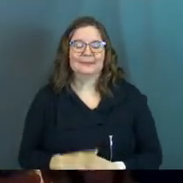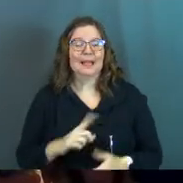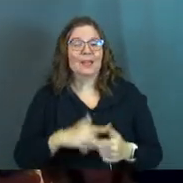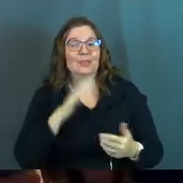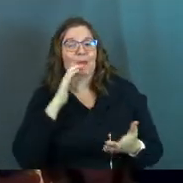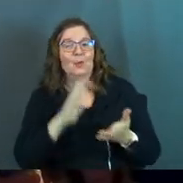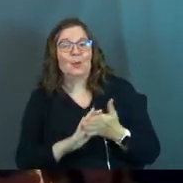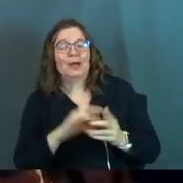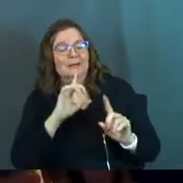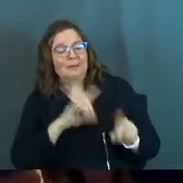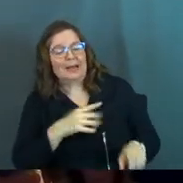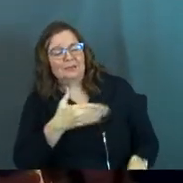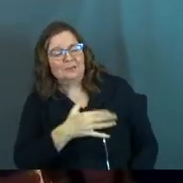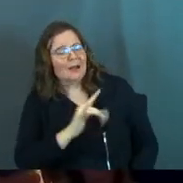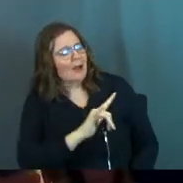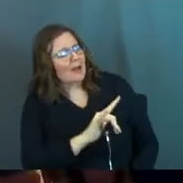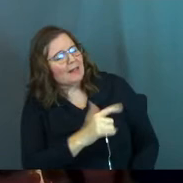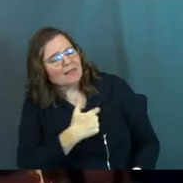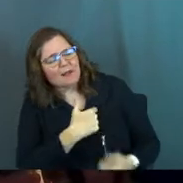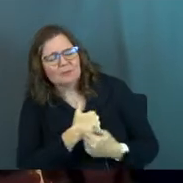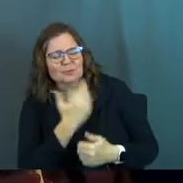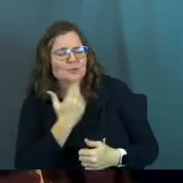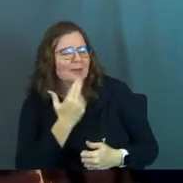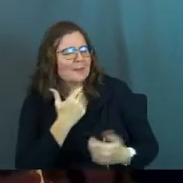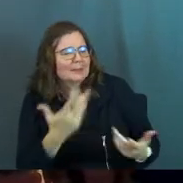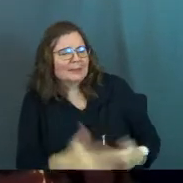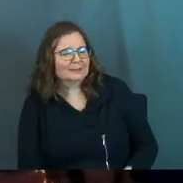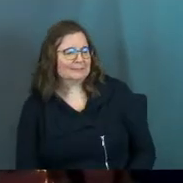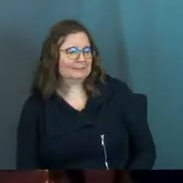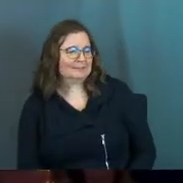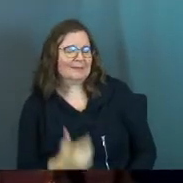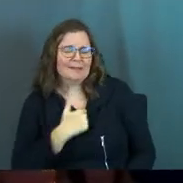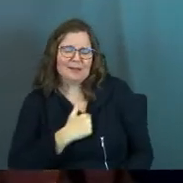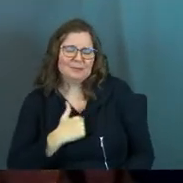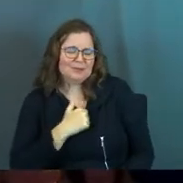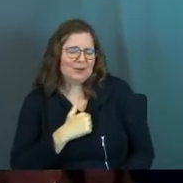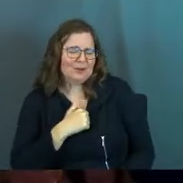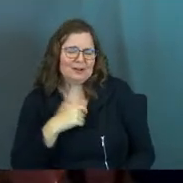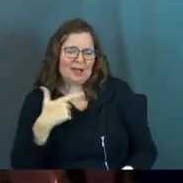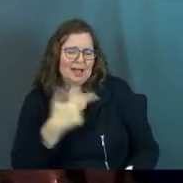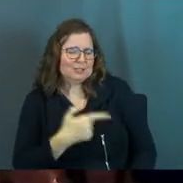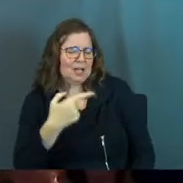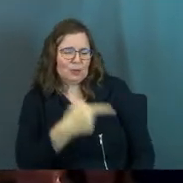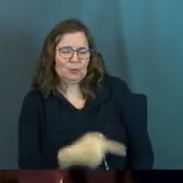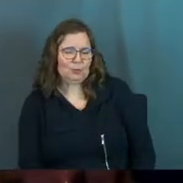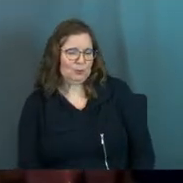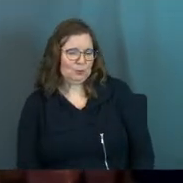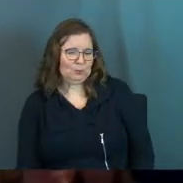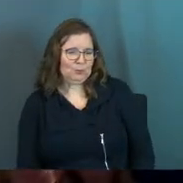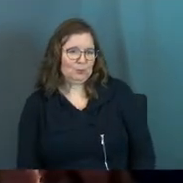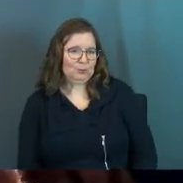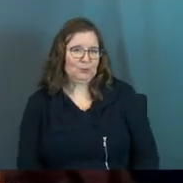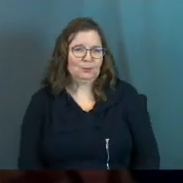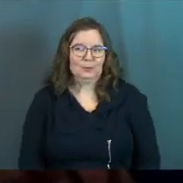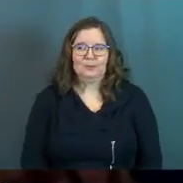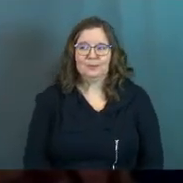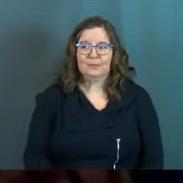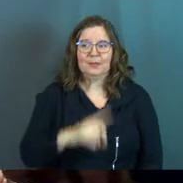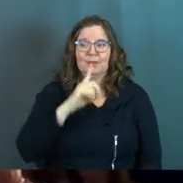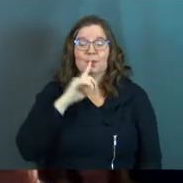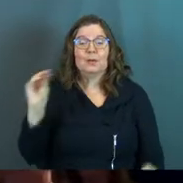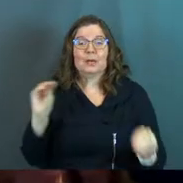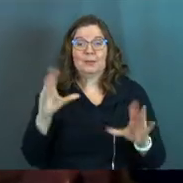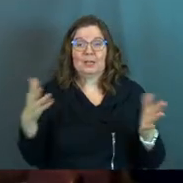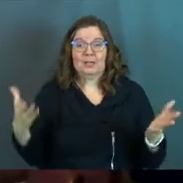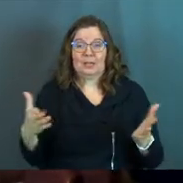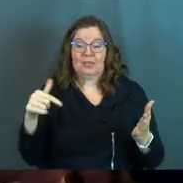And the wife responds to him, "I love you too, baby. And I'm so sorry I shot you." The real